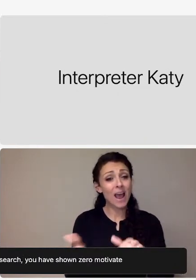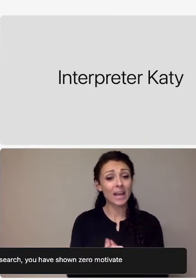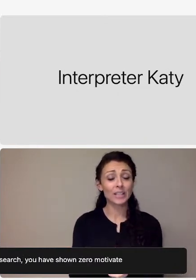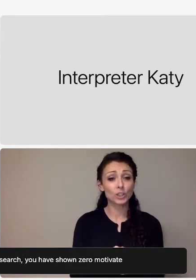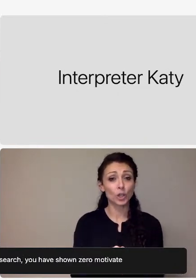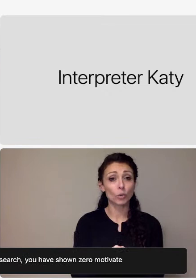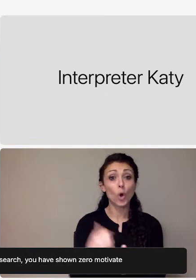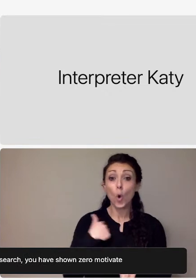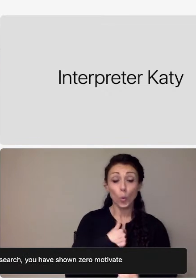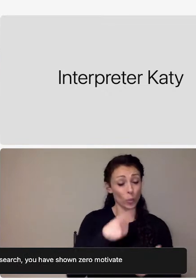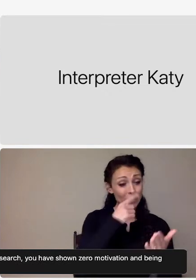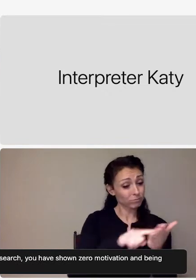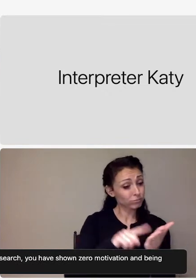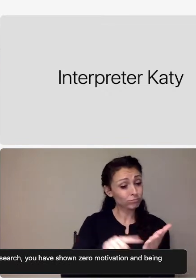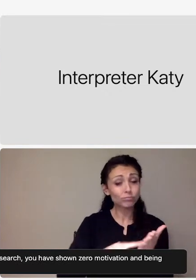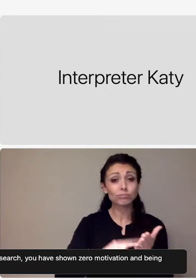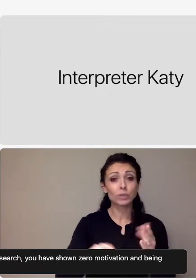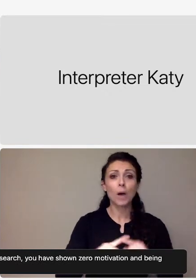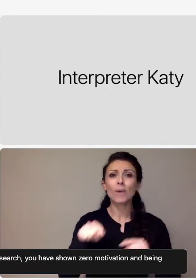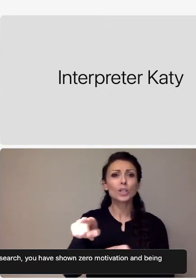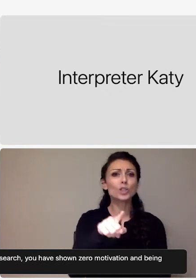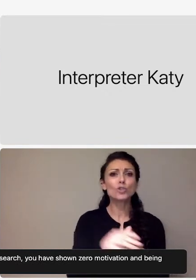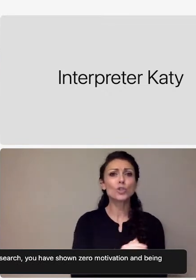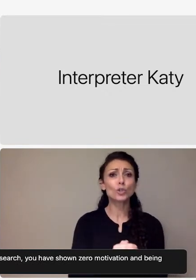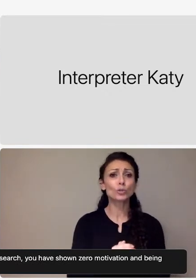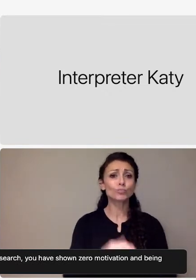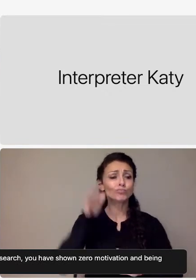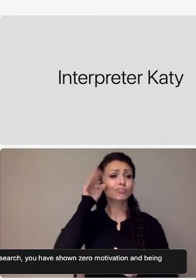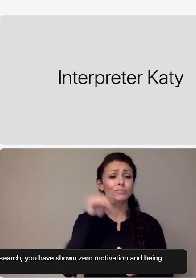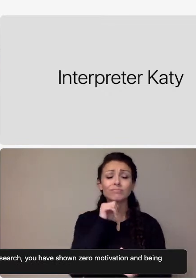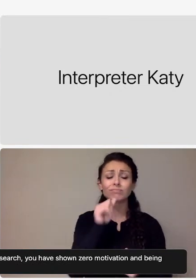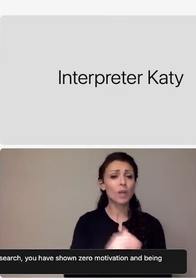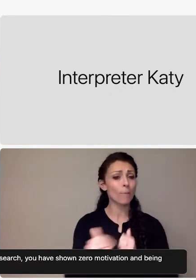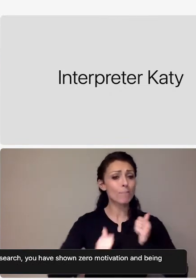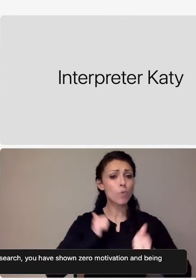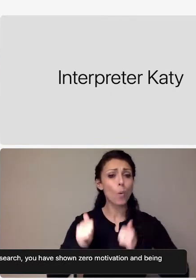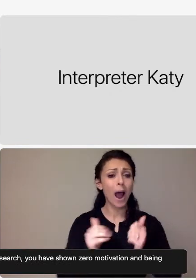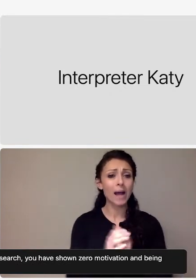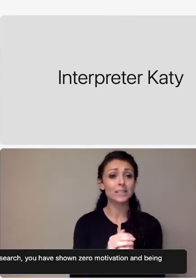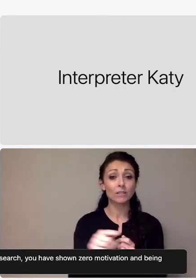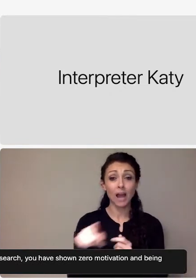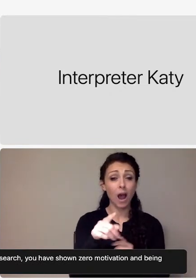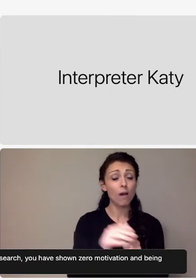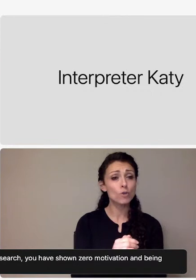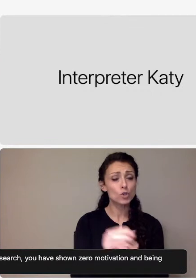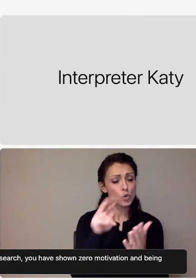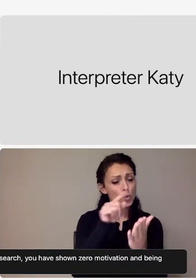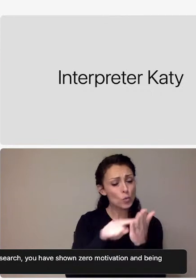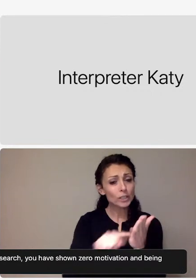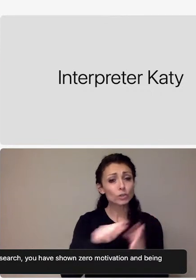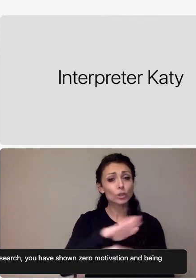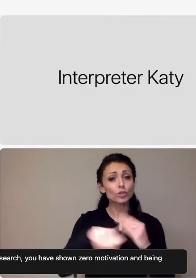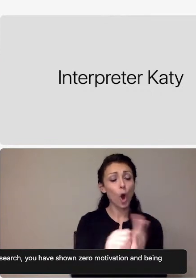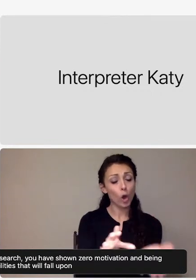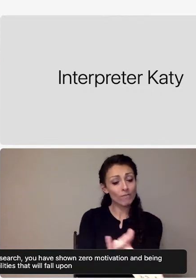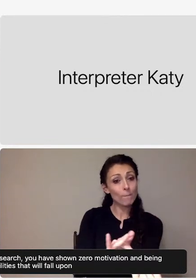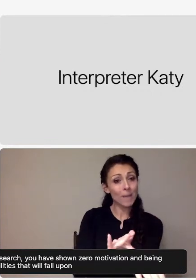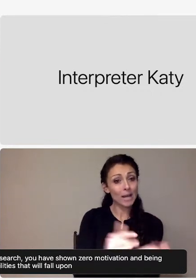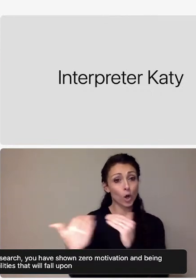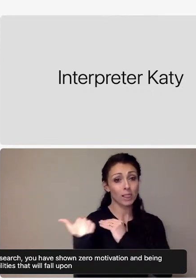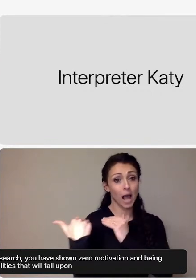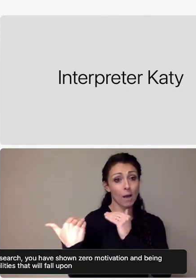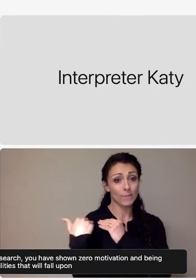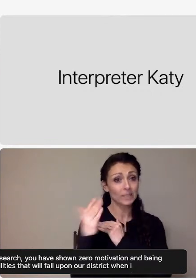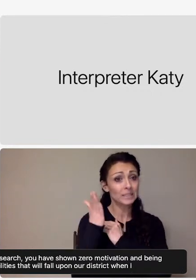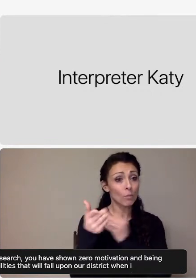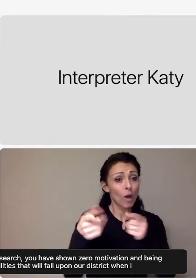being proactive for those that sit in front of you have you researched the medical liabilities that will fall upon our district when a